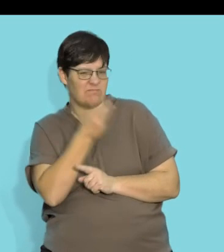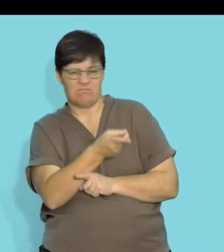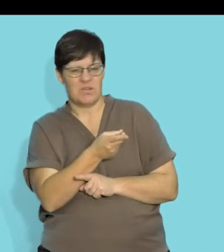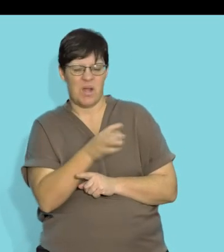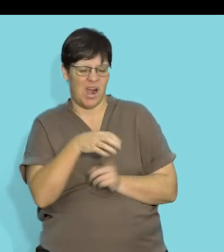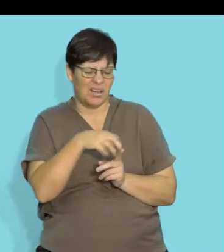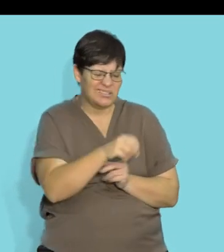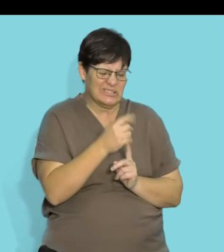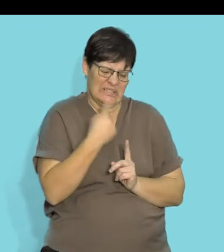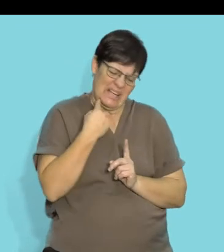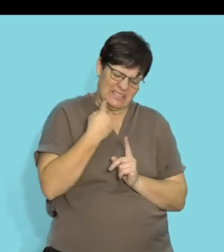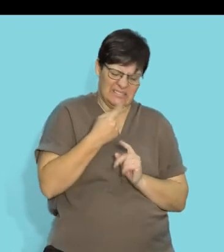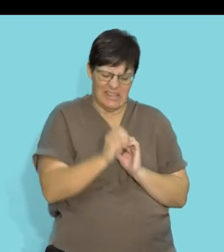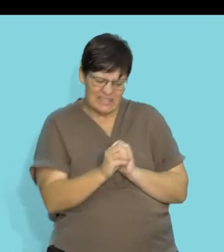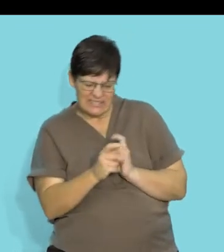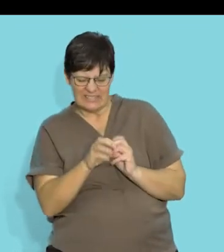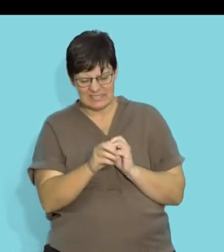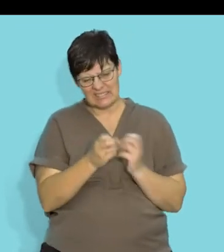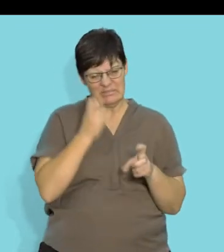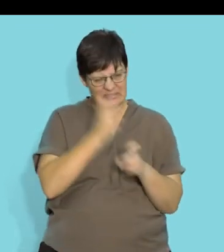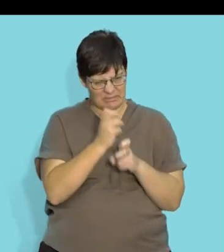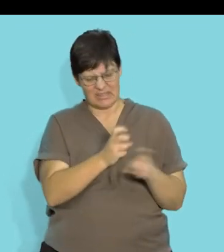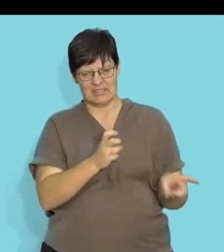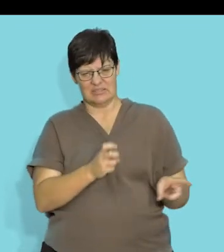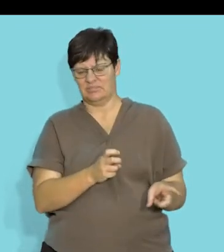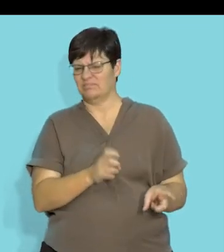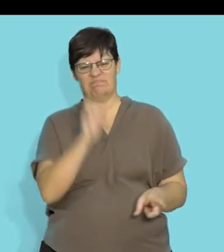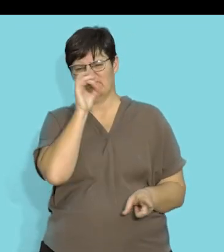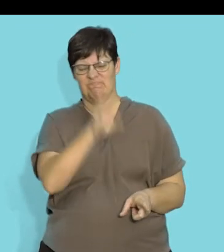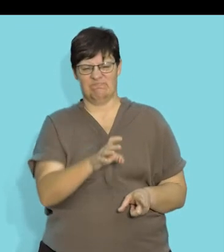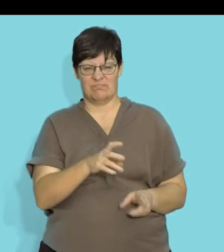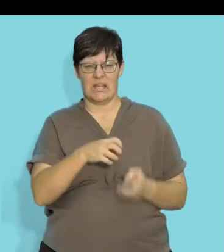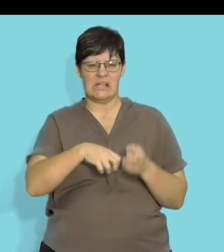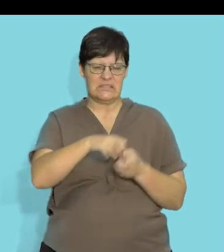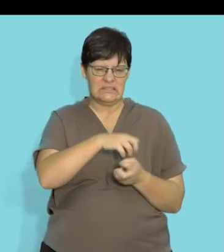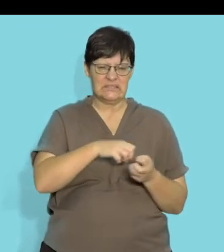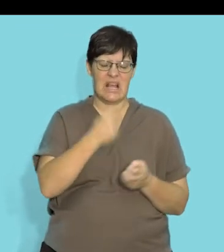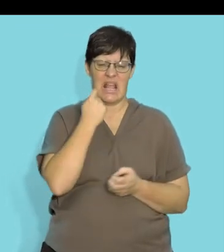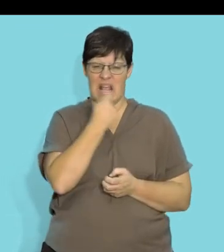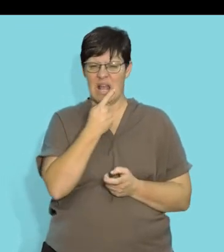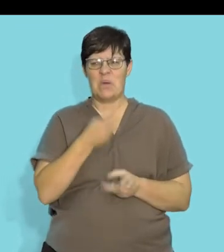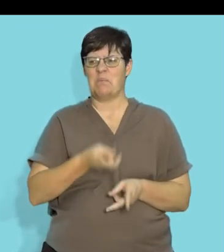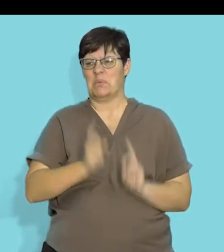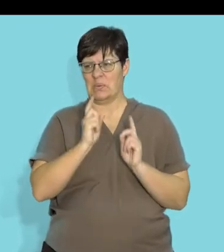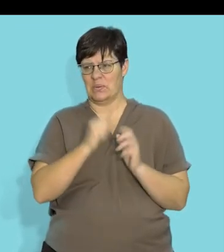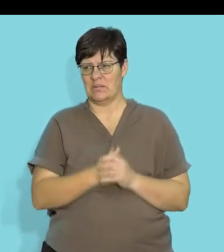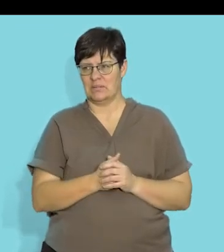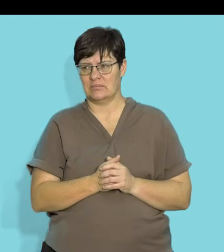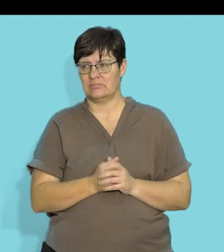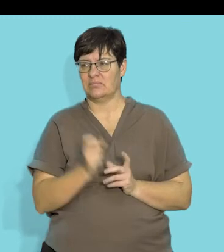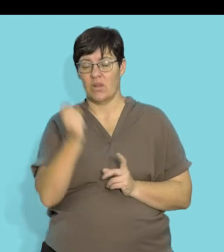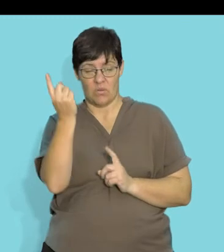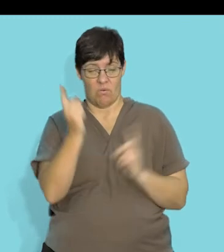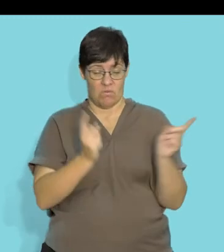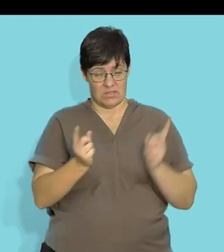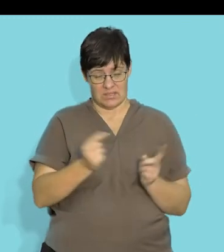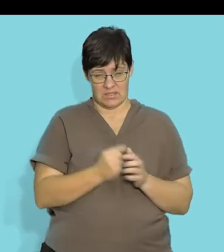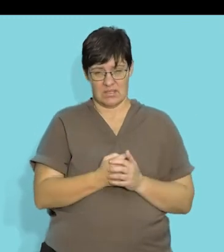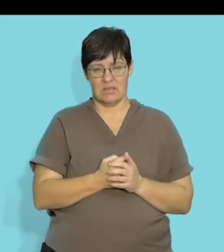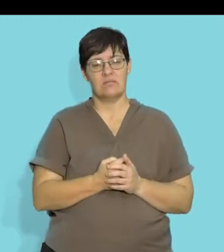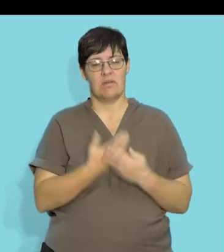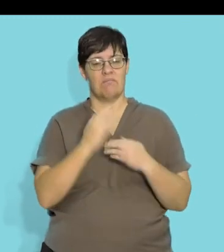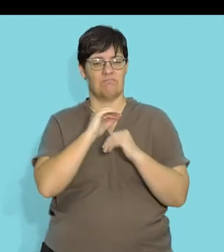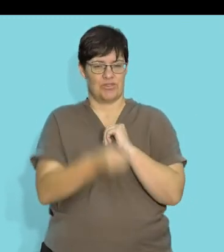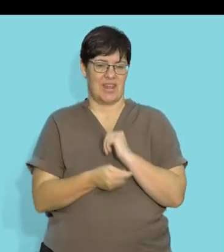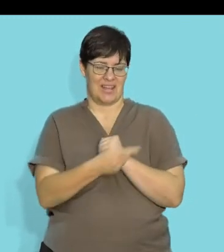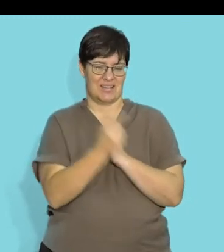rate of the herbivores and may also wear down the molars over time. So here you find that these thorns actually are a